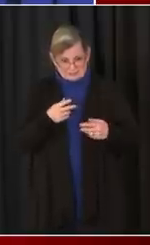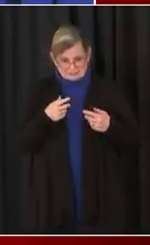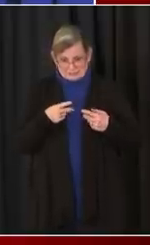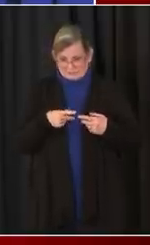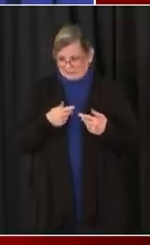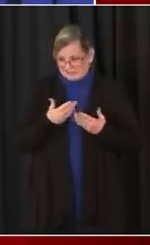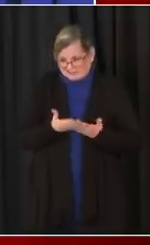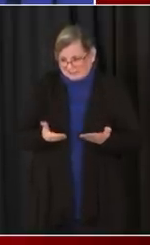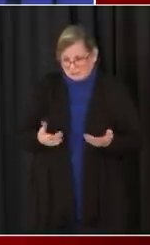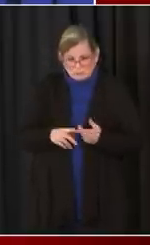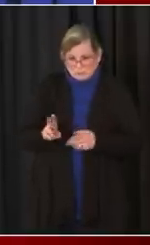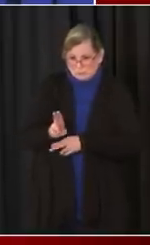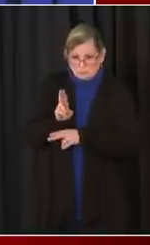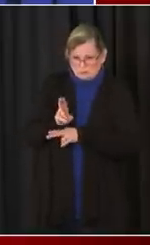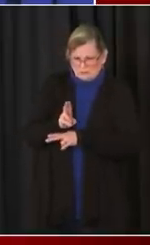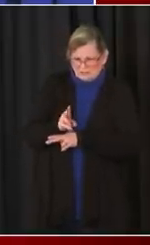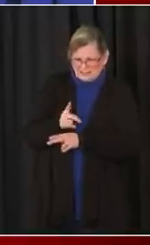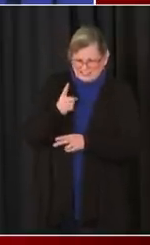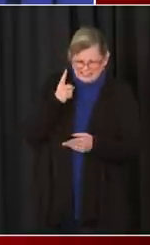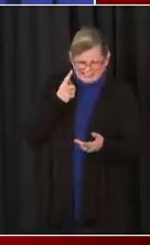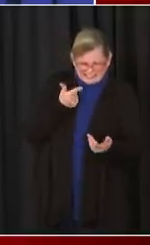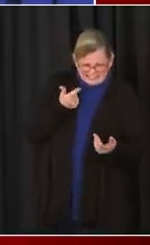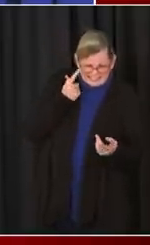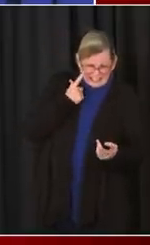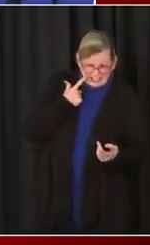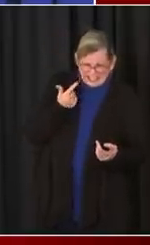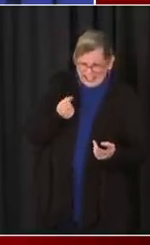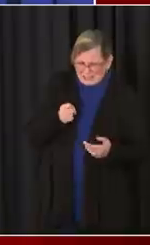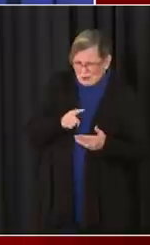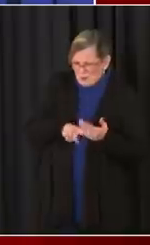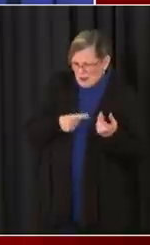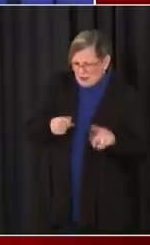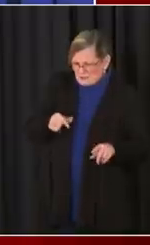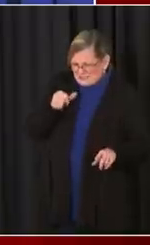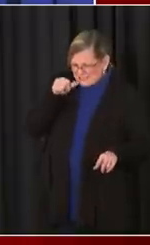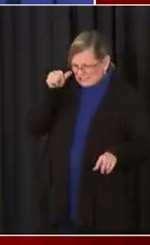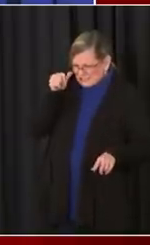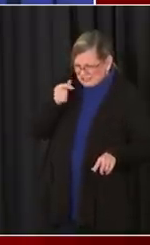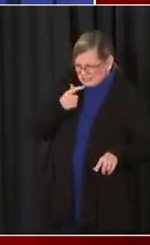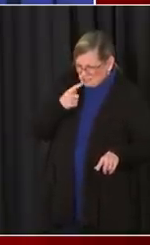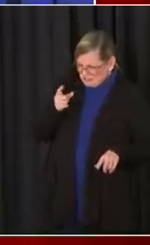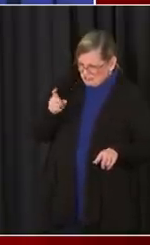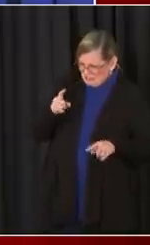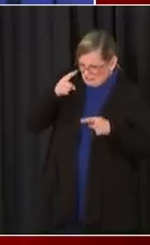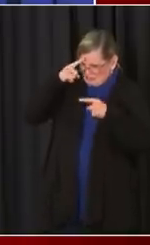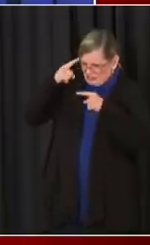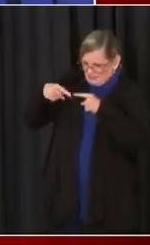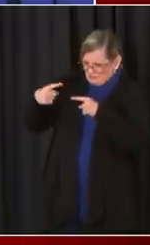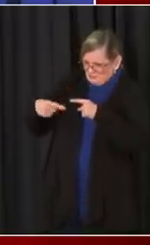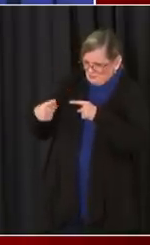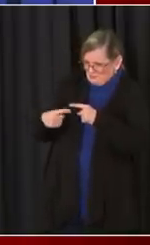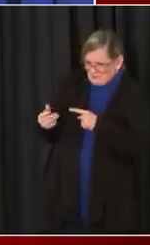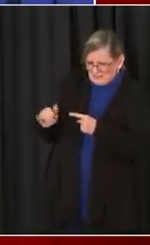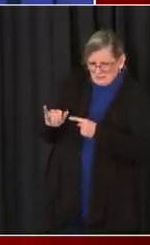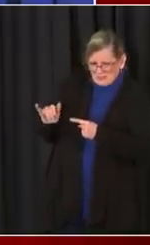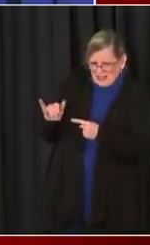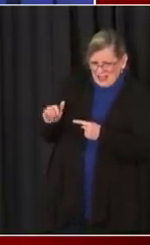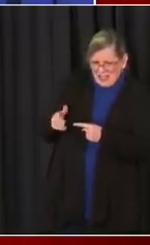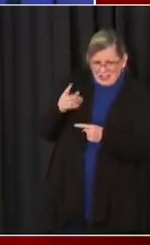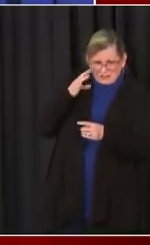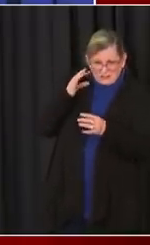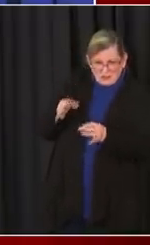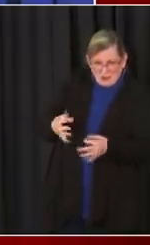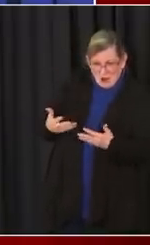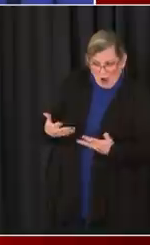use these munitions per se. From what happened yesterday, is there a train of thought possibly that maybe declaring a